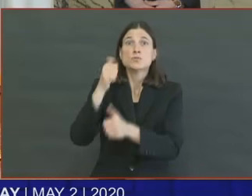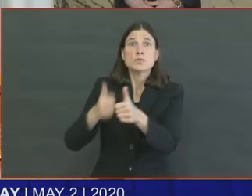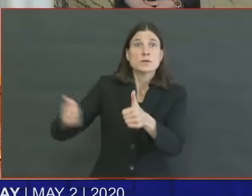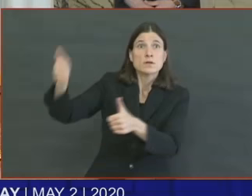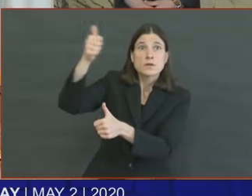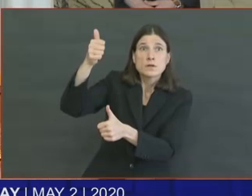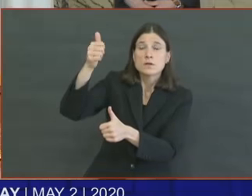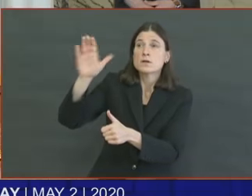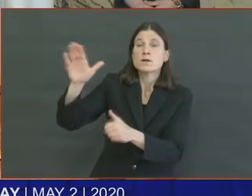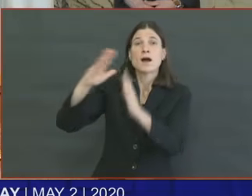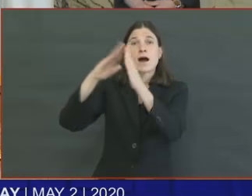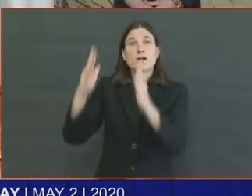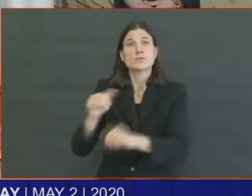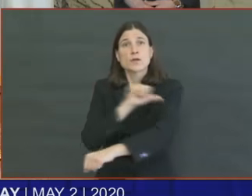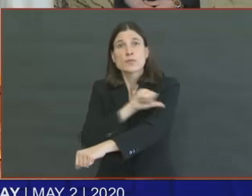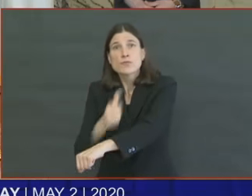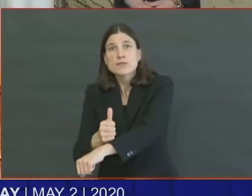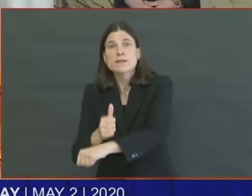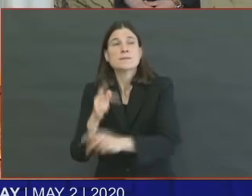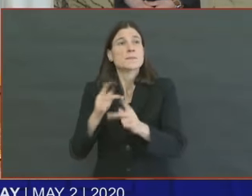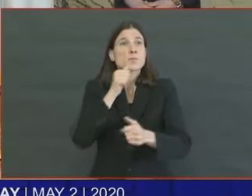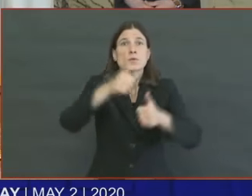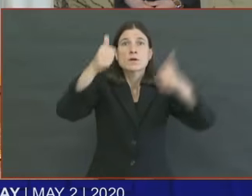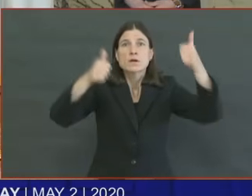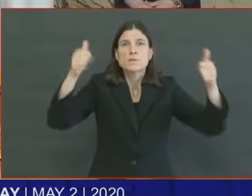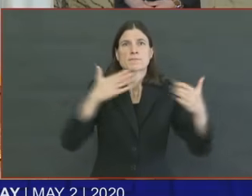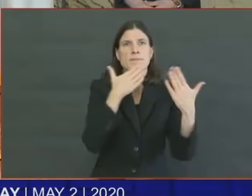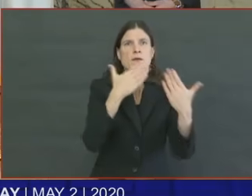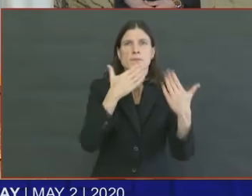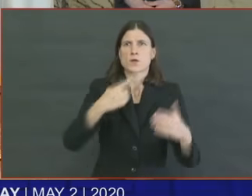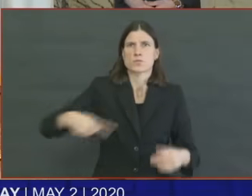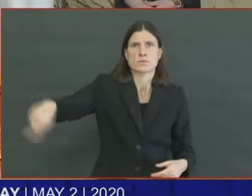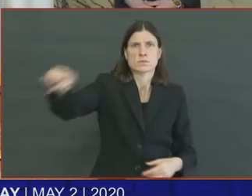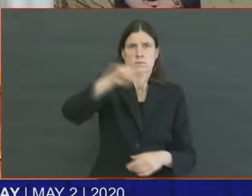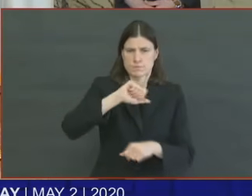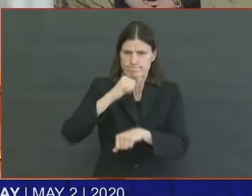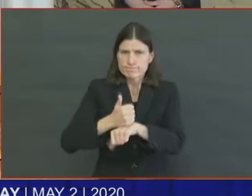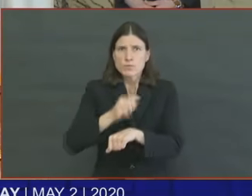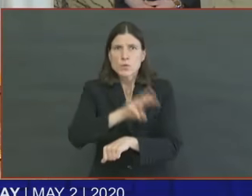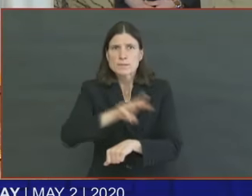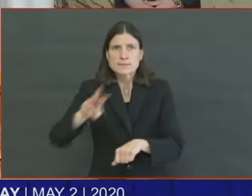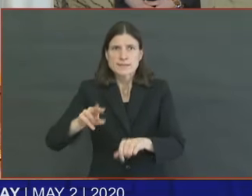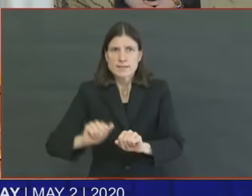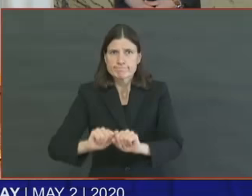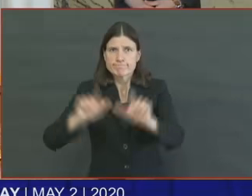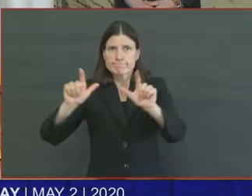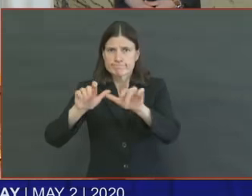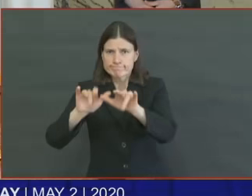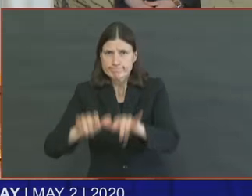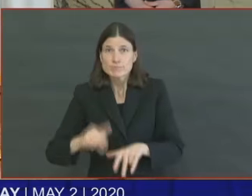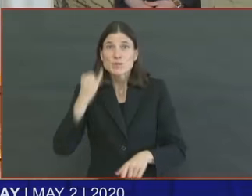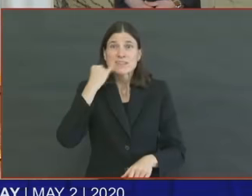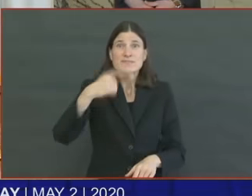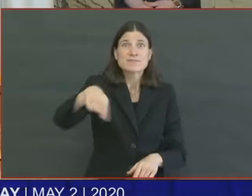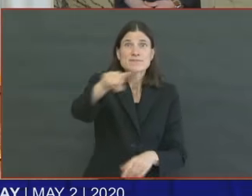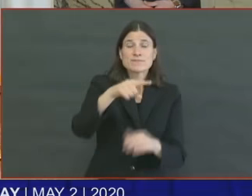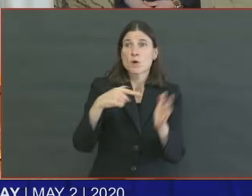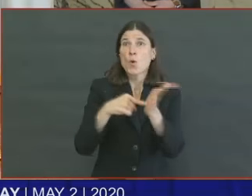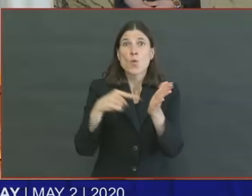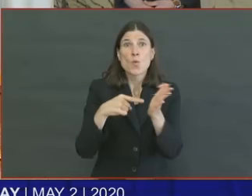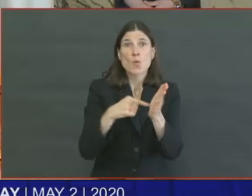available now, and if you need it, I'd encourage you to apply. Finally, I also want to remind everyone that we have more than 20